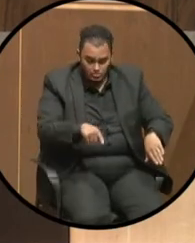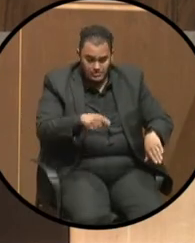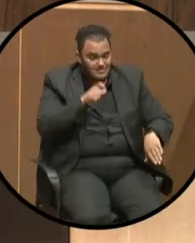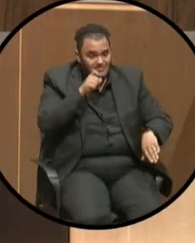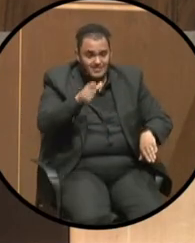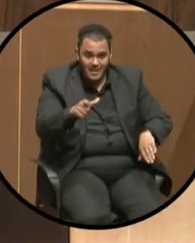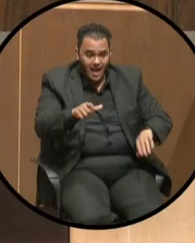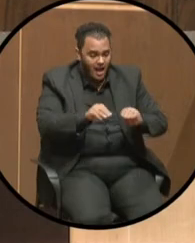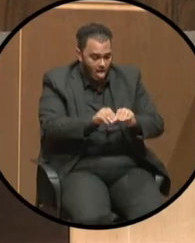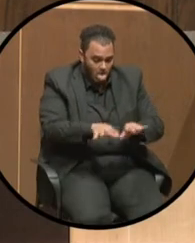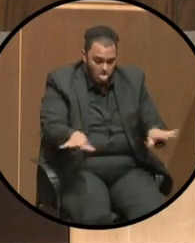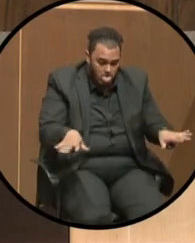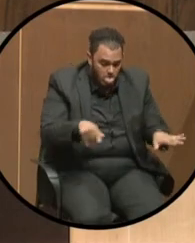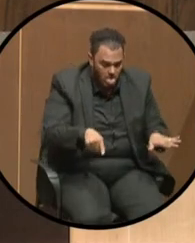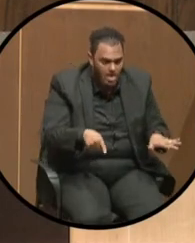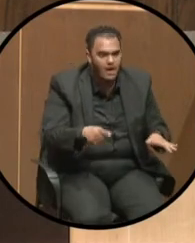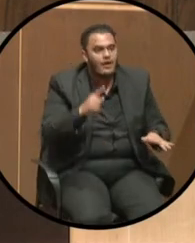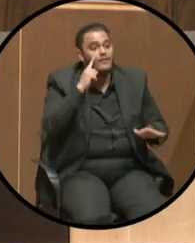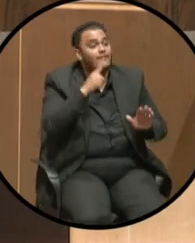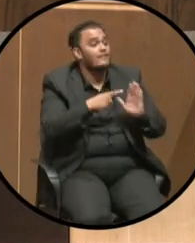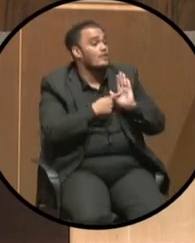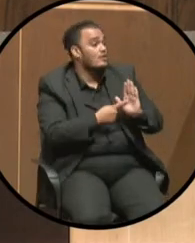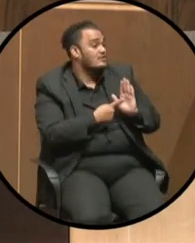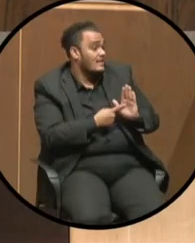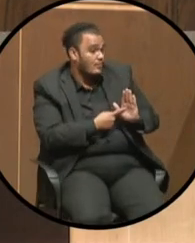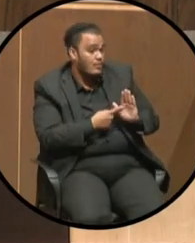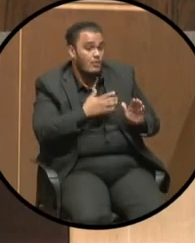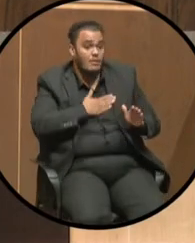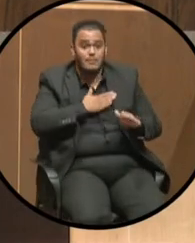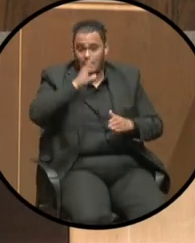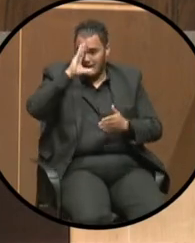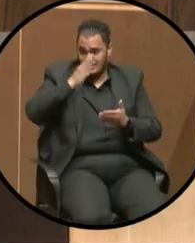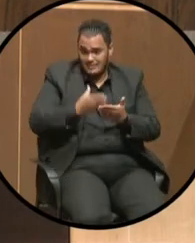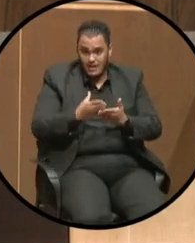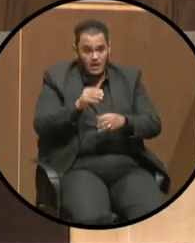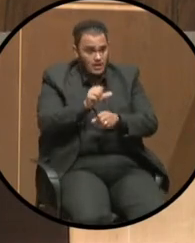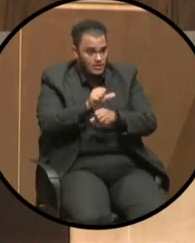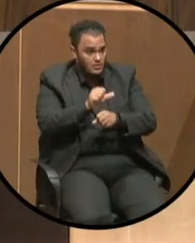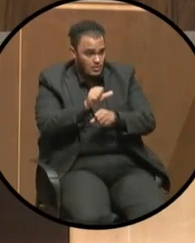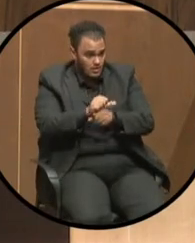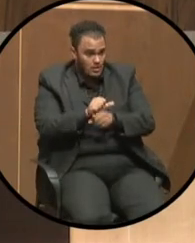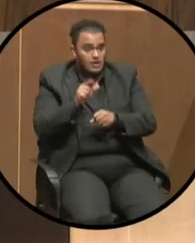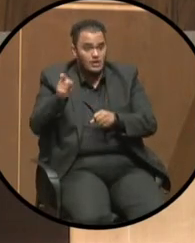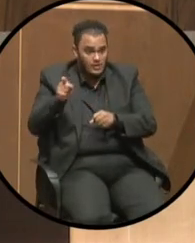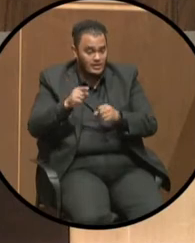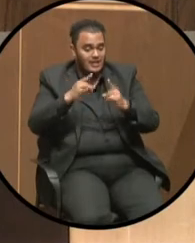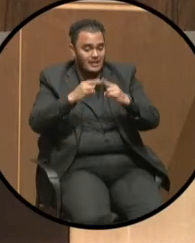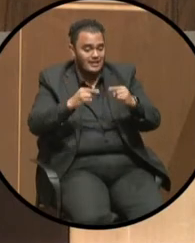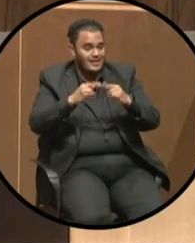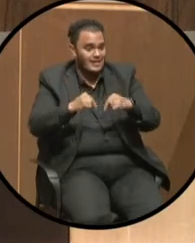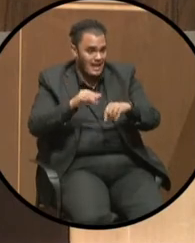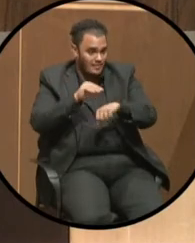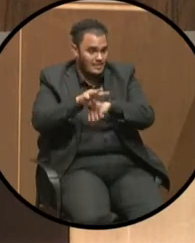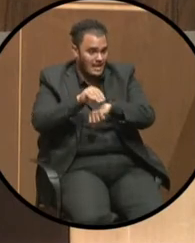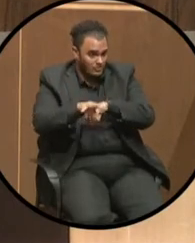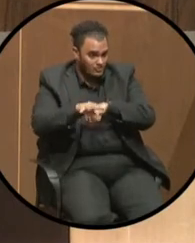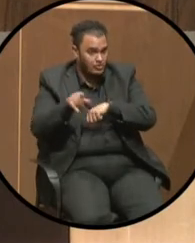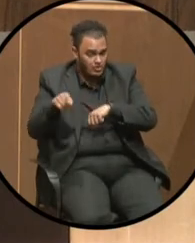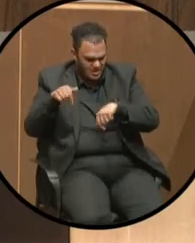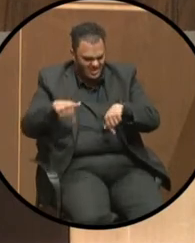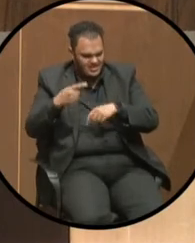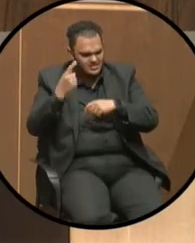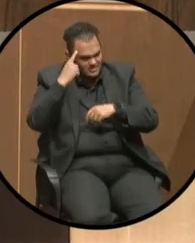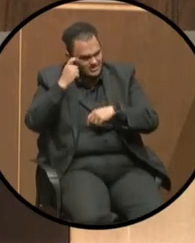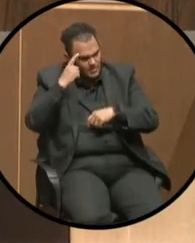true. For instance, my son is working as a camp counselor this summer. and all the employees had to show proof of